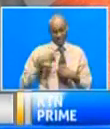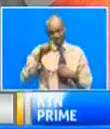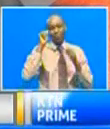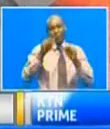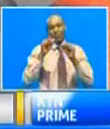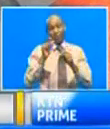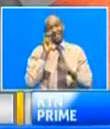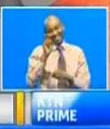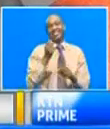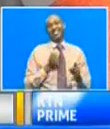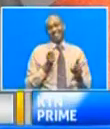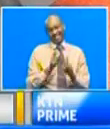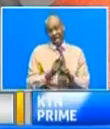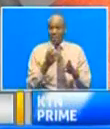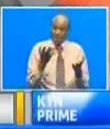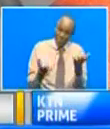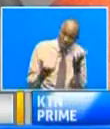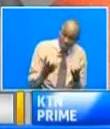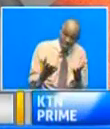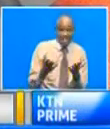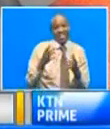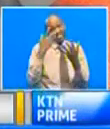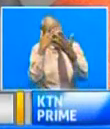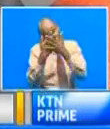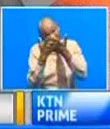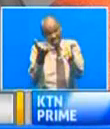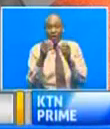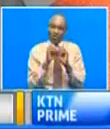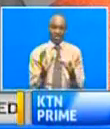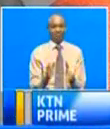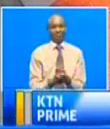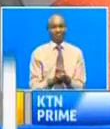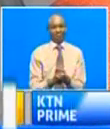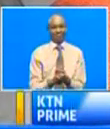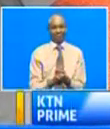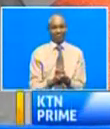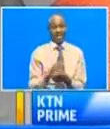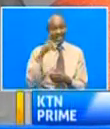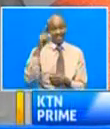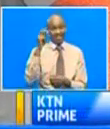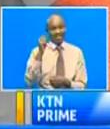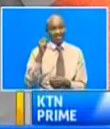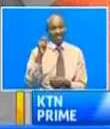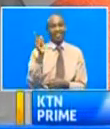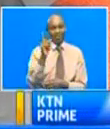able to see their sister, even if it is behind bars. Timothy Otieno, KTN, Nairobi.